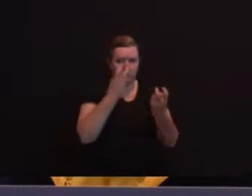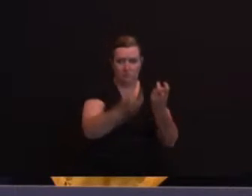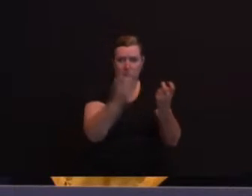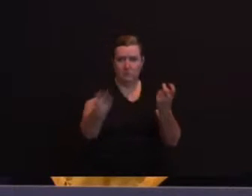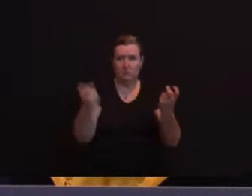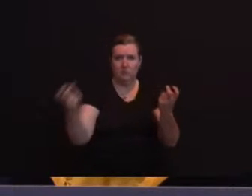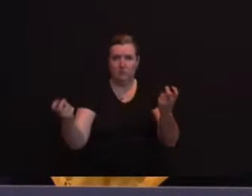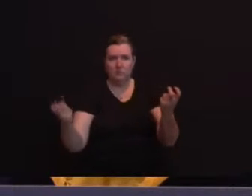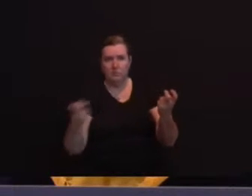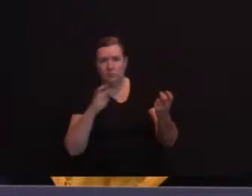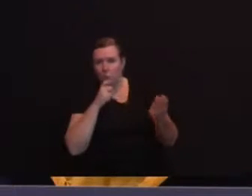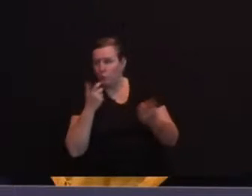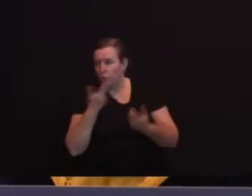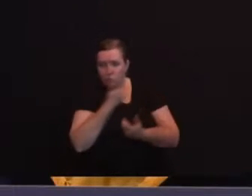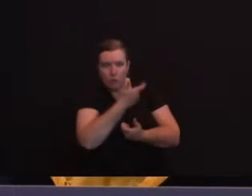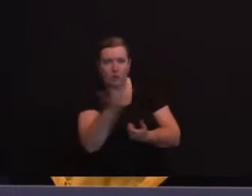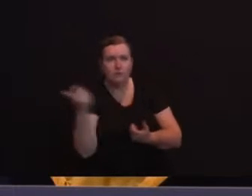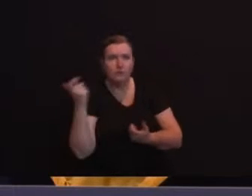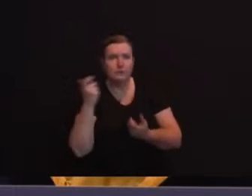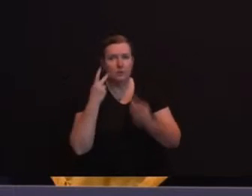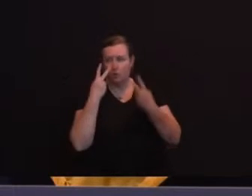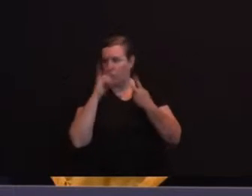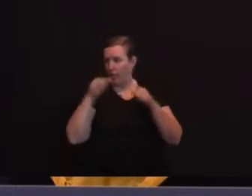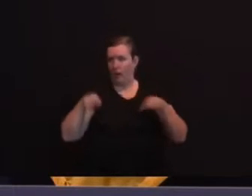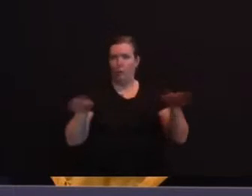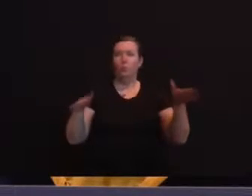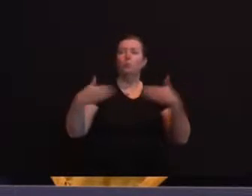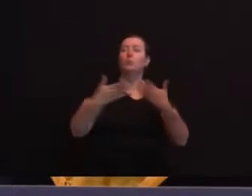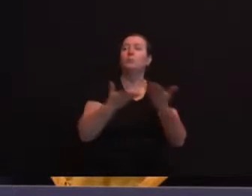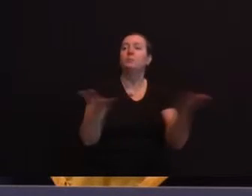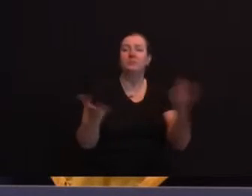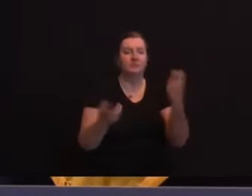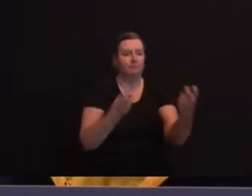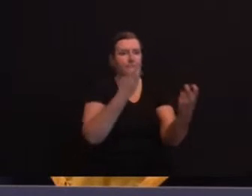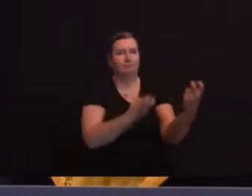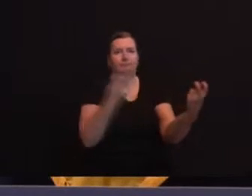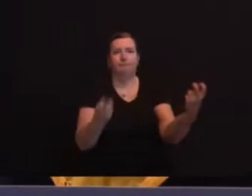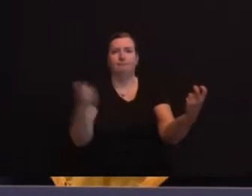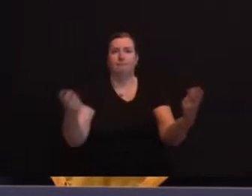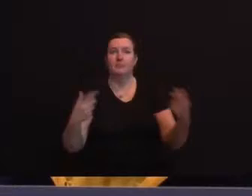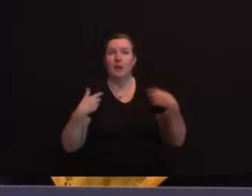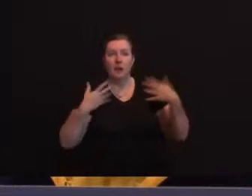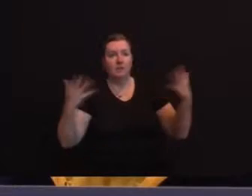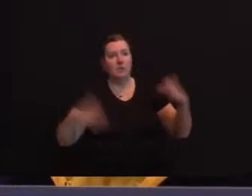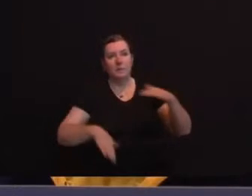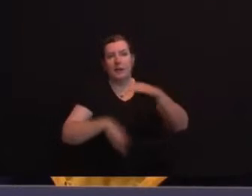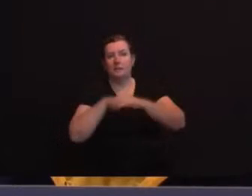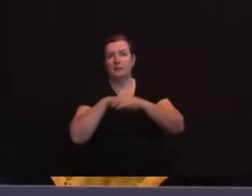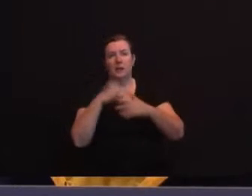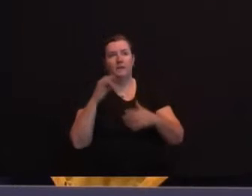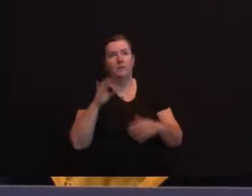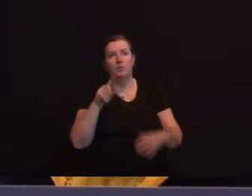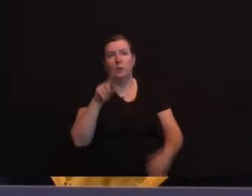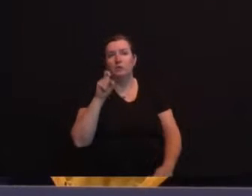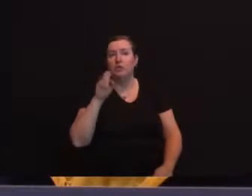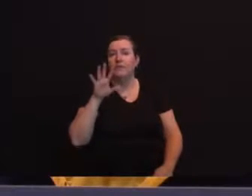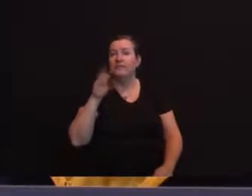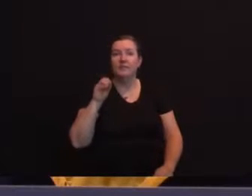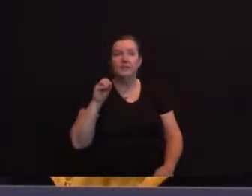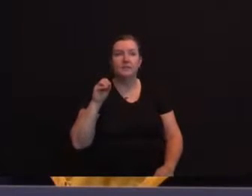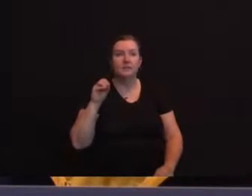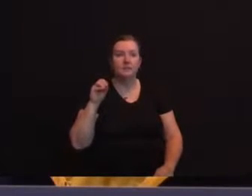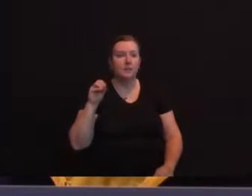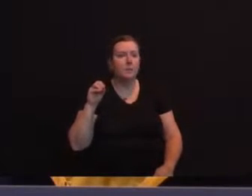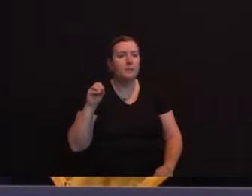room. There's only probably 20 of us in a room, I'll bet, that has a capacity of 150. And by the way, Paramount, we may